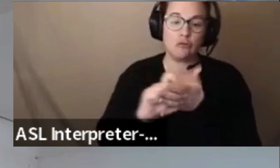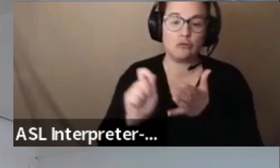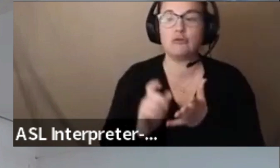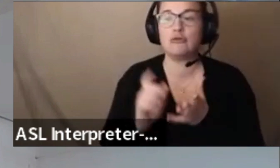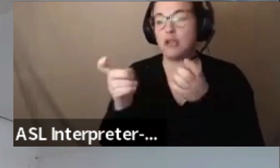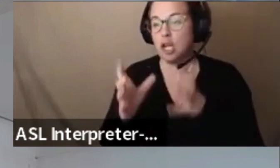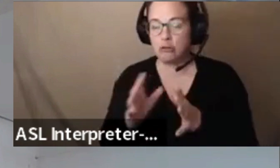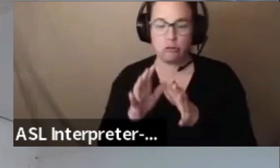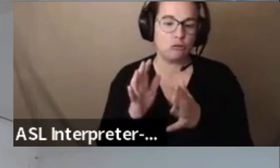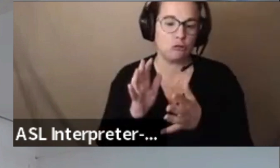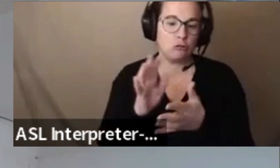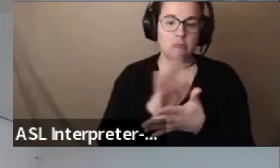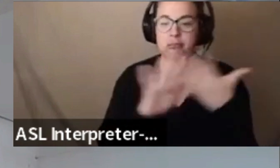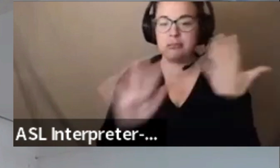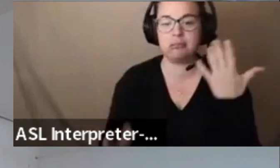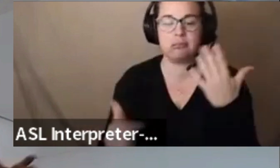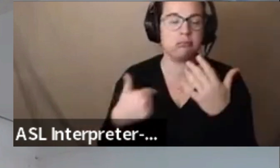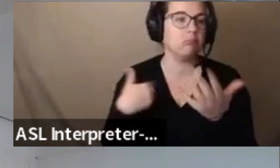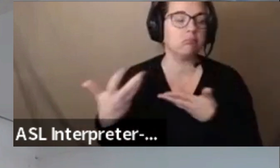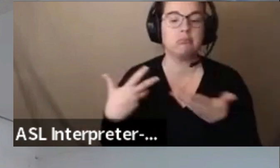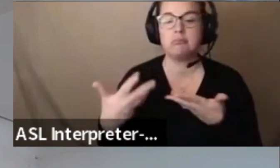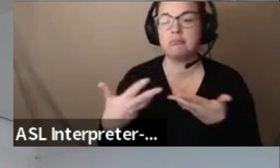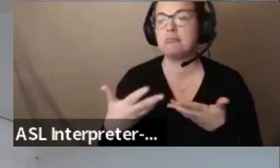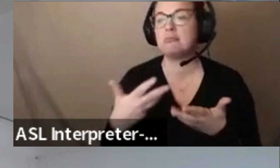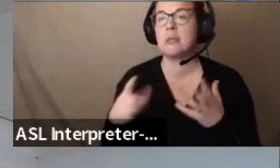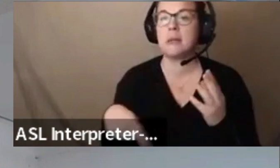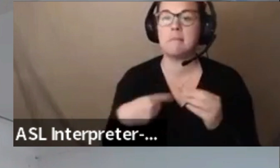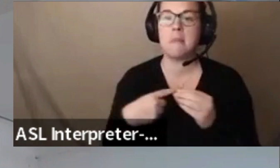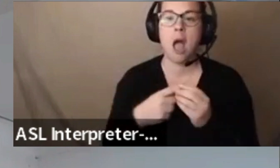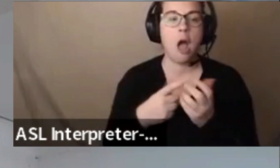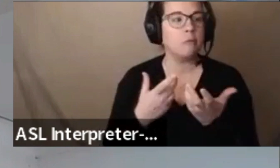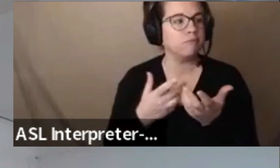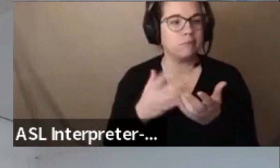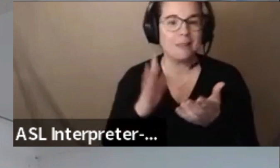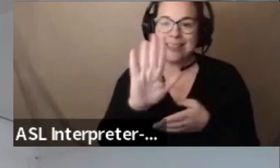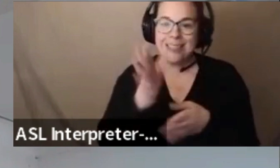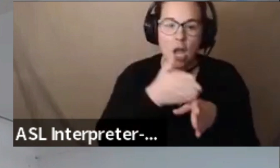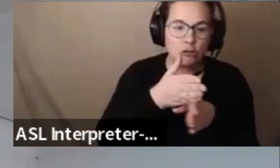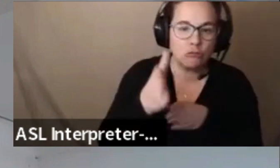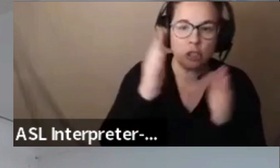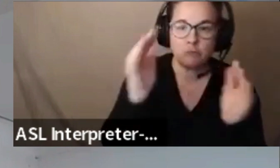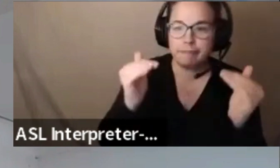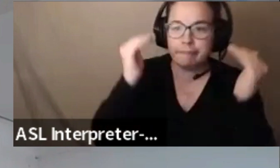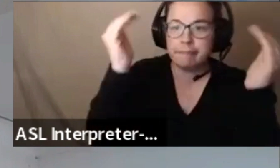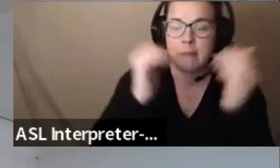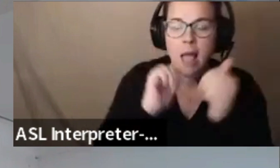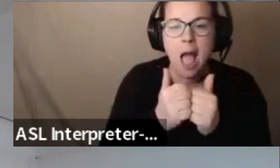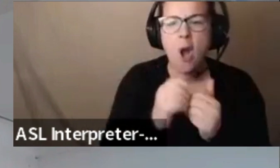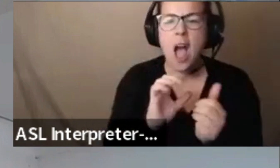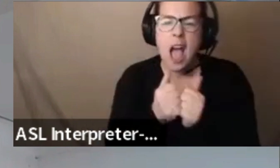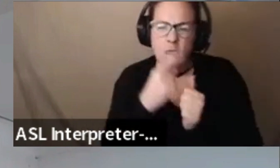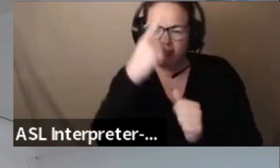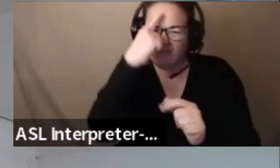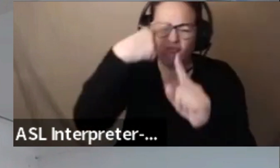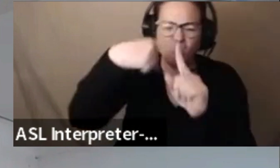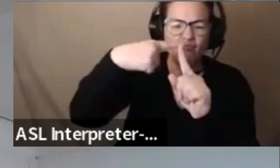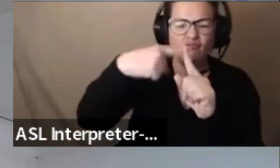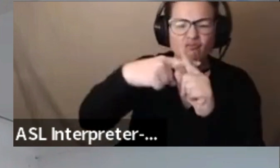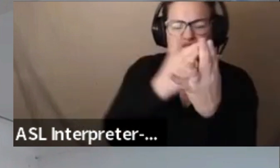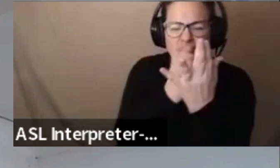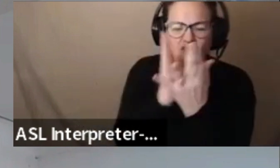so talk to them a lot about how to advance their careers or their mindsets, or how to get breakthrough